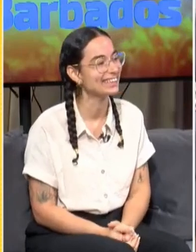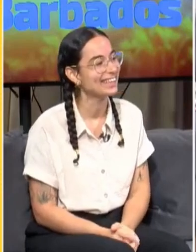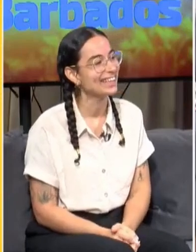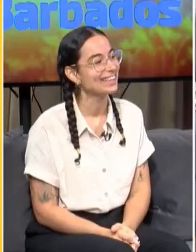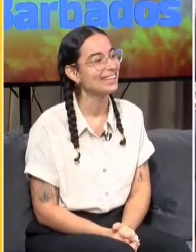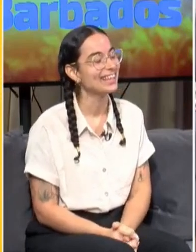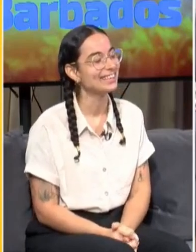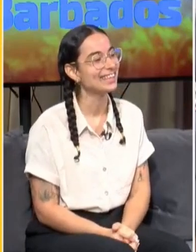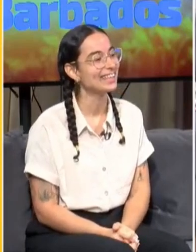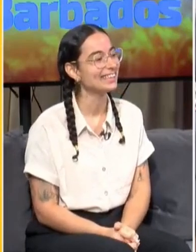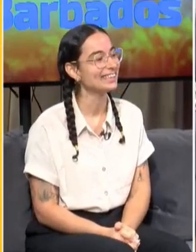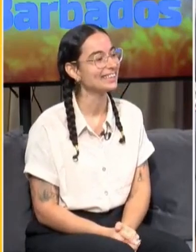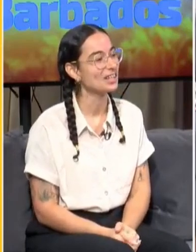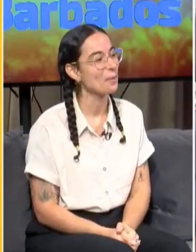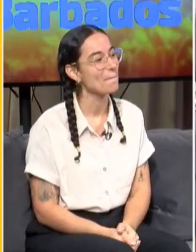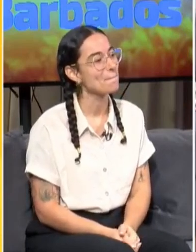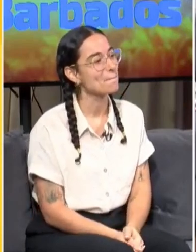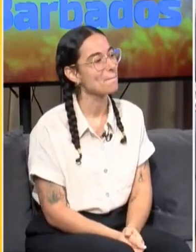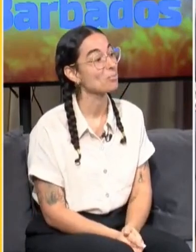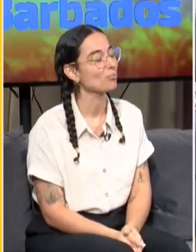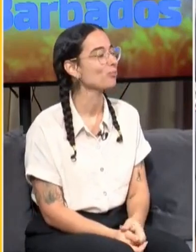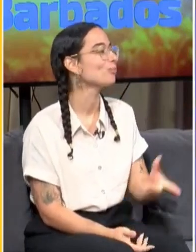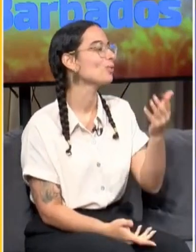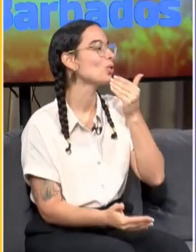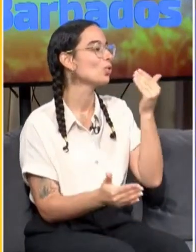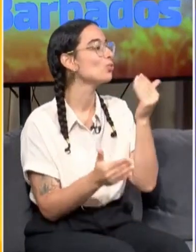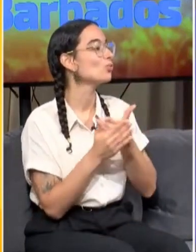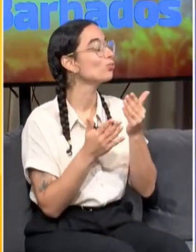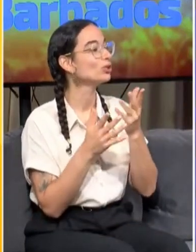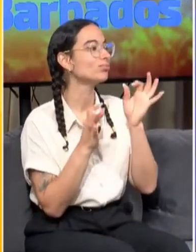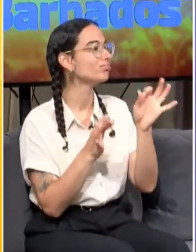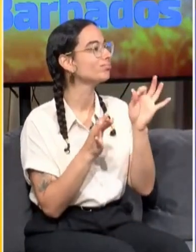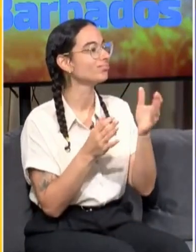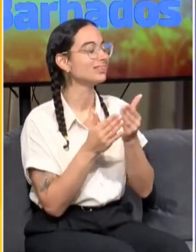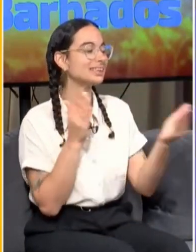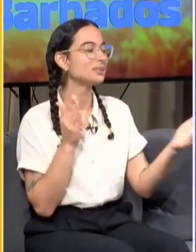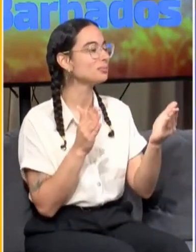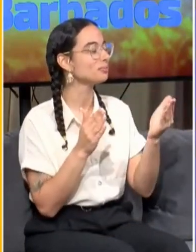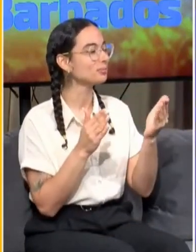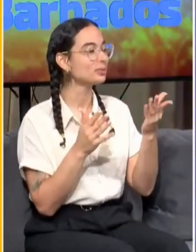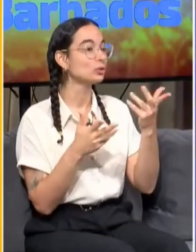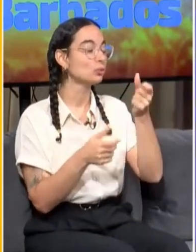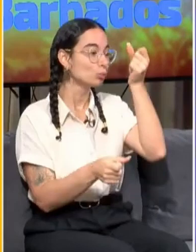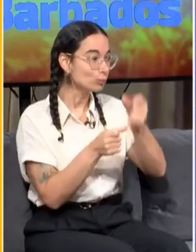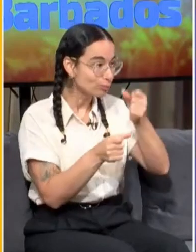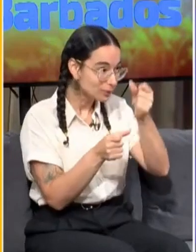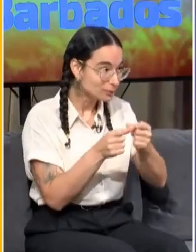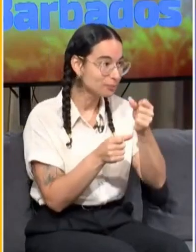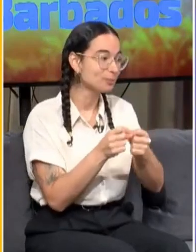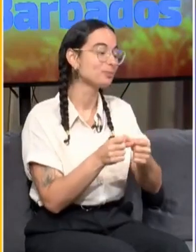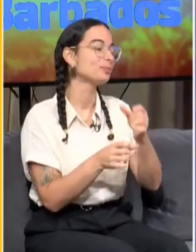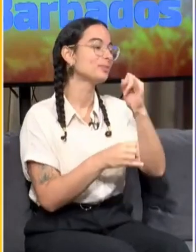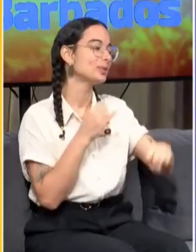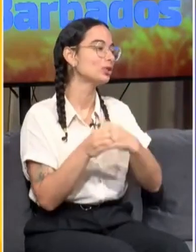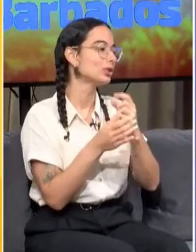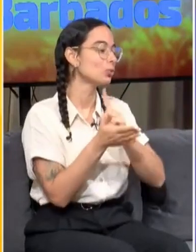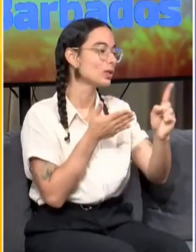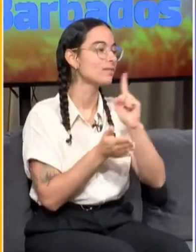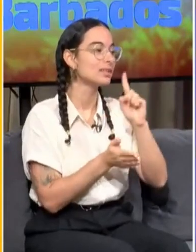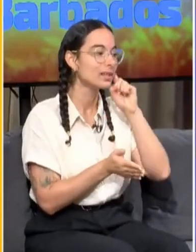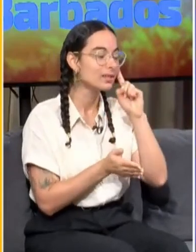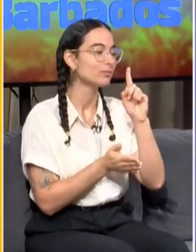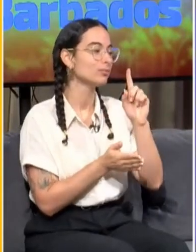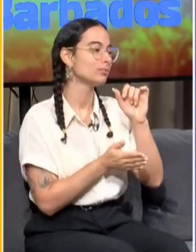Yes, nice. Good stuff. Remember, it's International Week of the Deaf. We're talking about